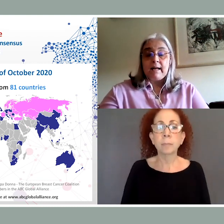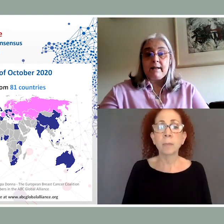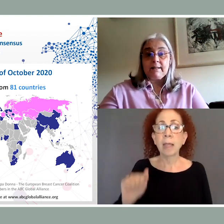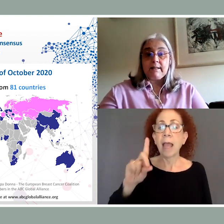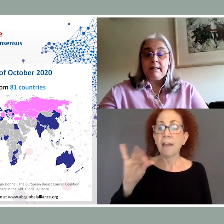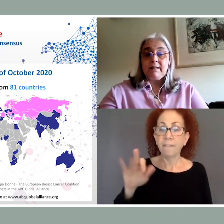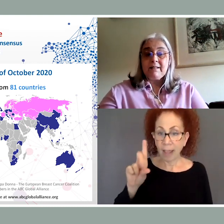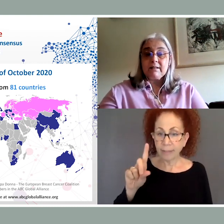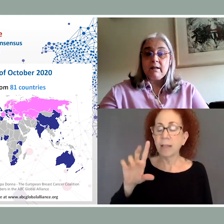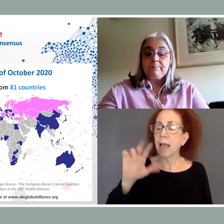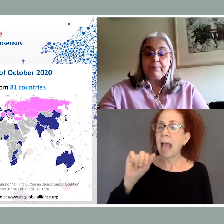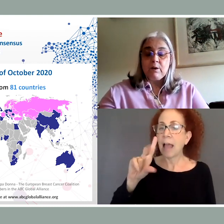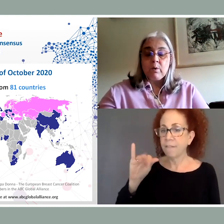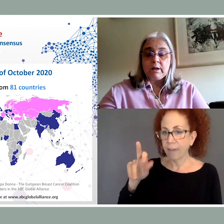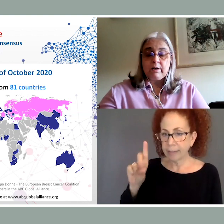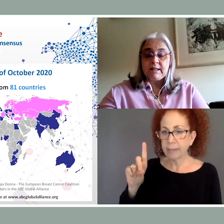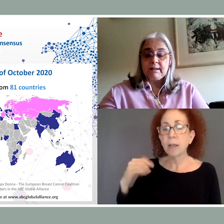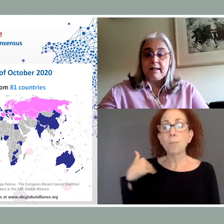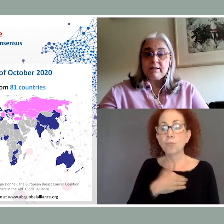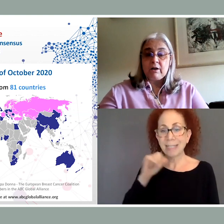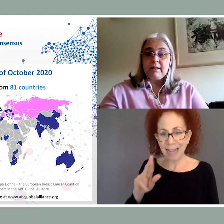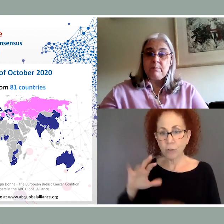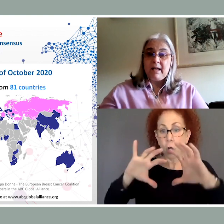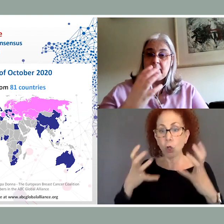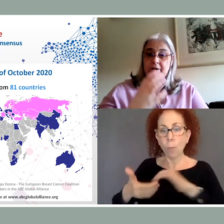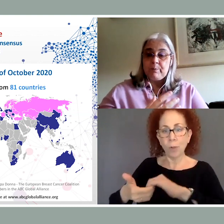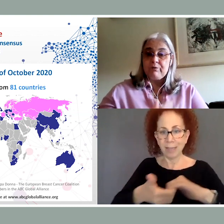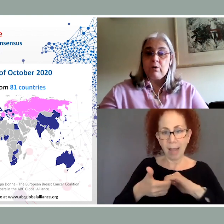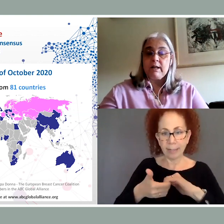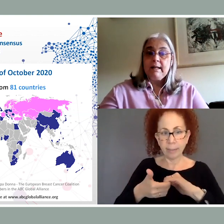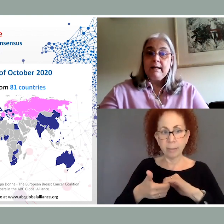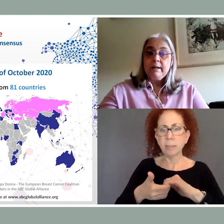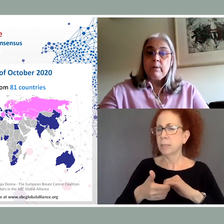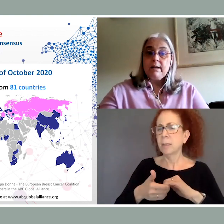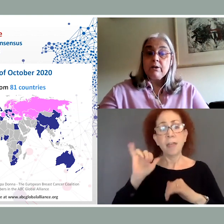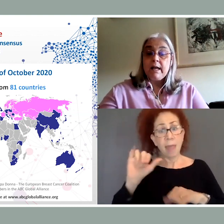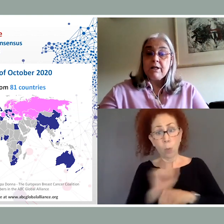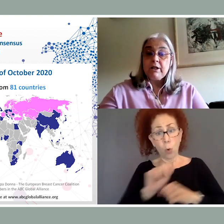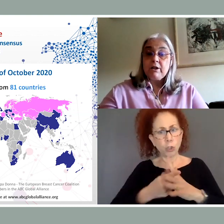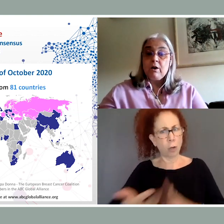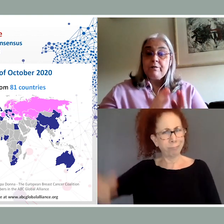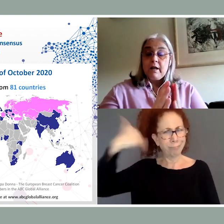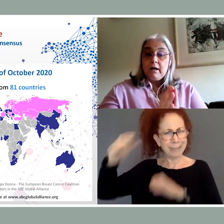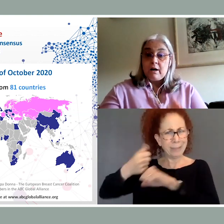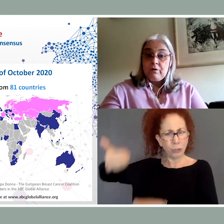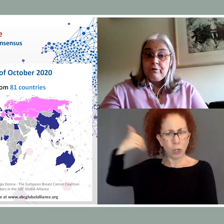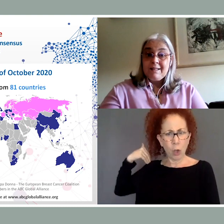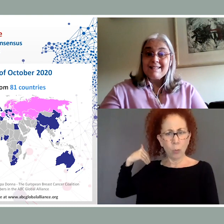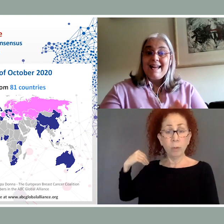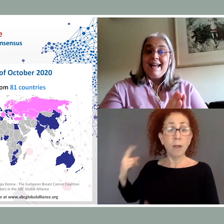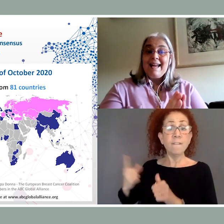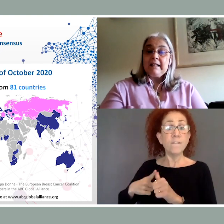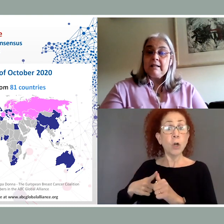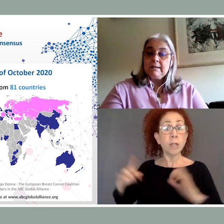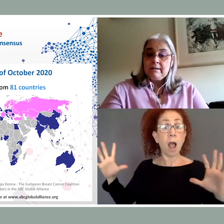Global Alliance. And this, the work of this alliance started many years before with the creation of a